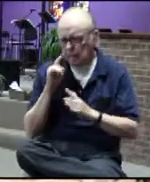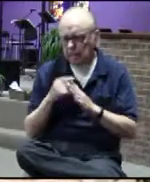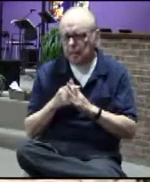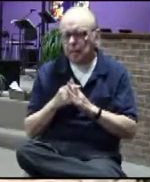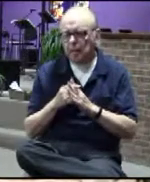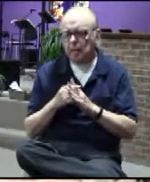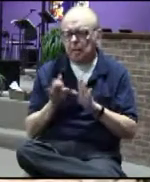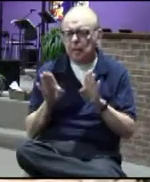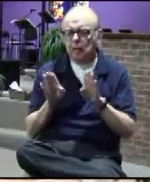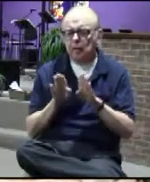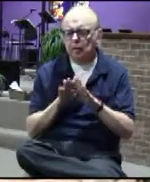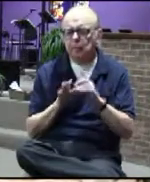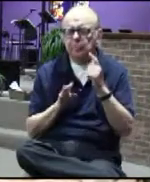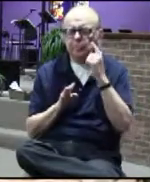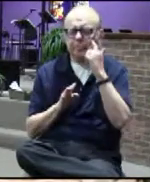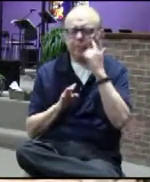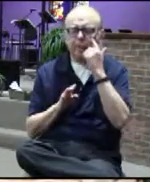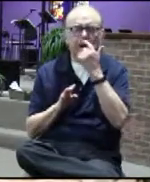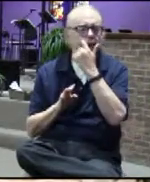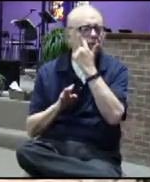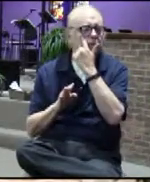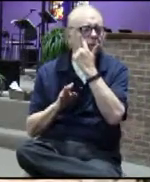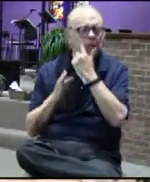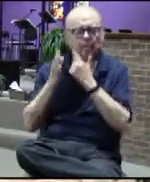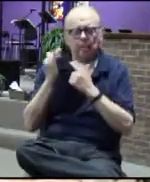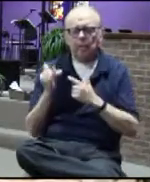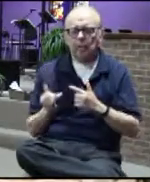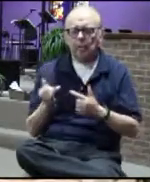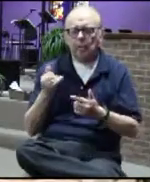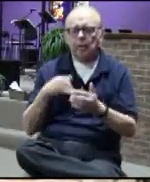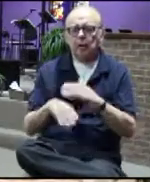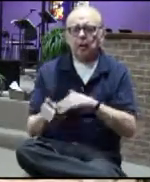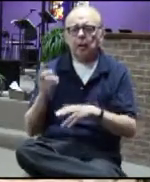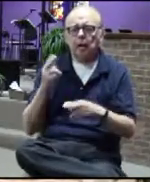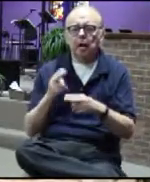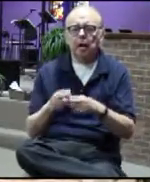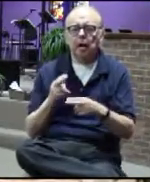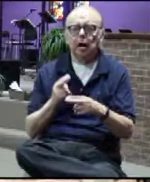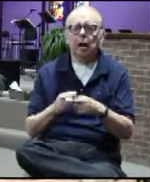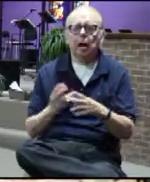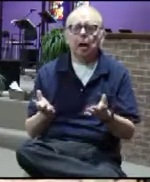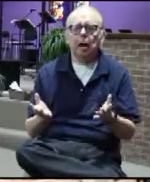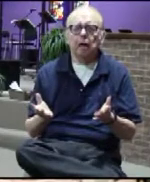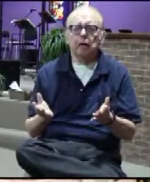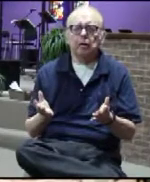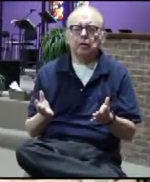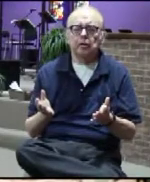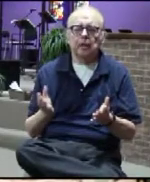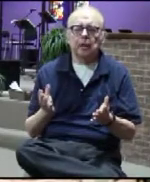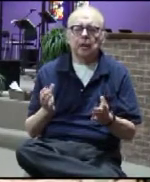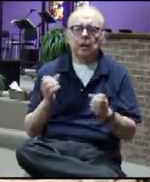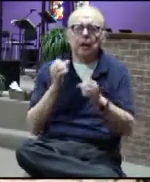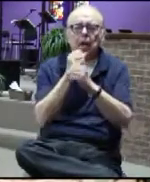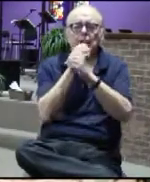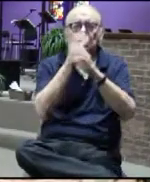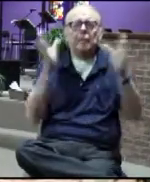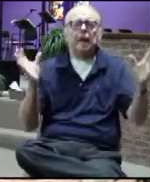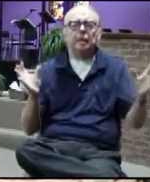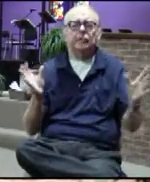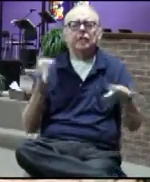closing their eyes. Because you're going into what is called the imagination station.